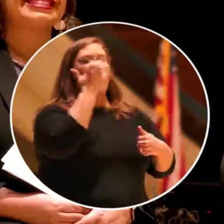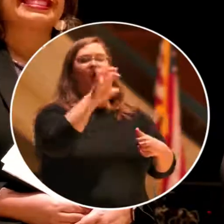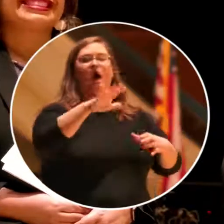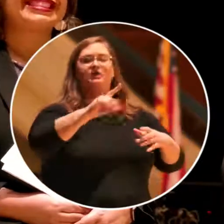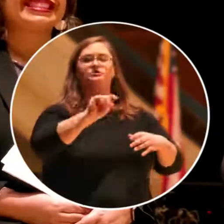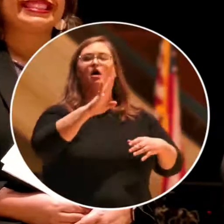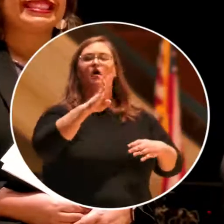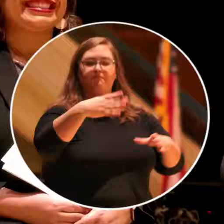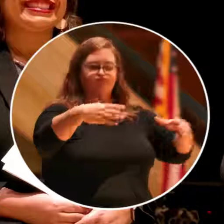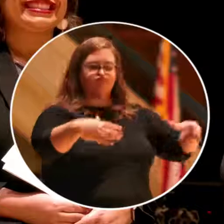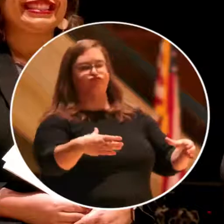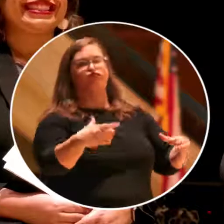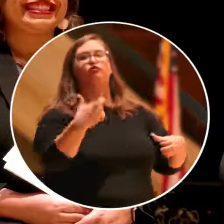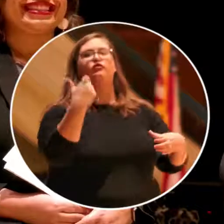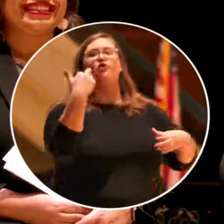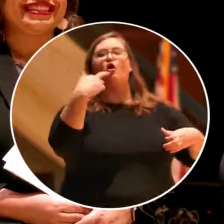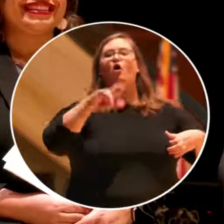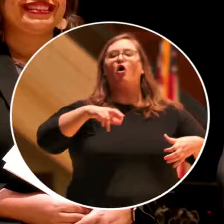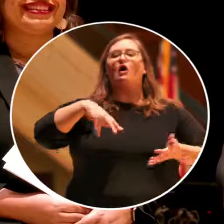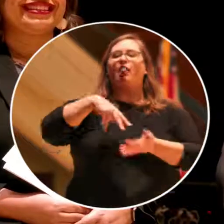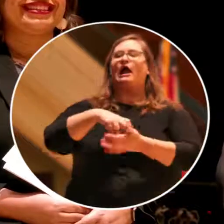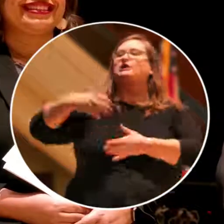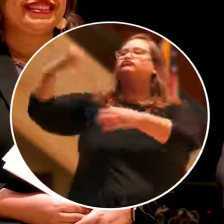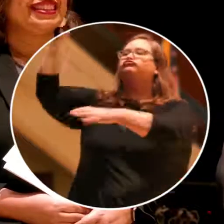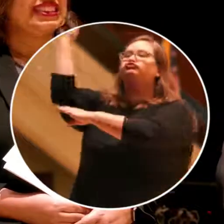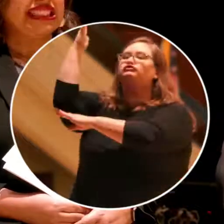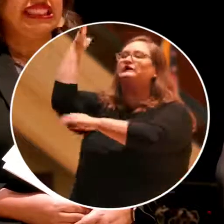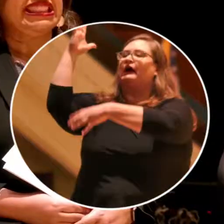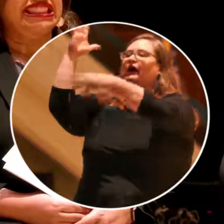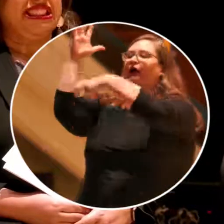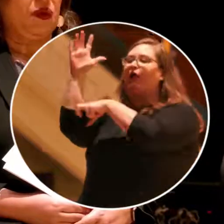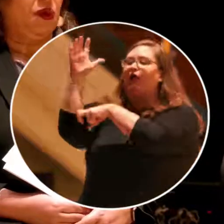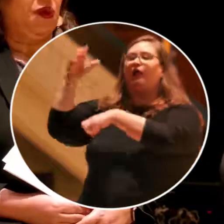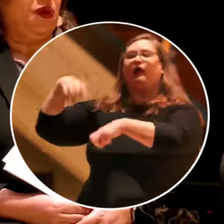just grabbing a tree branch and squatting down in the woods.